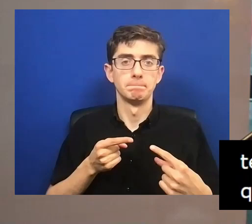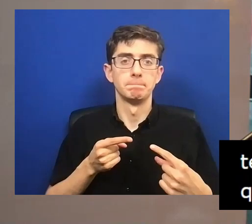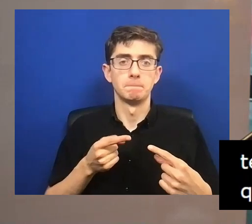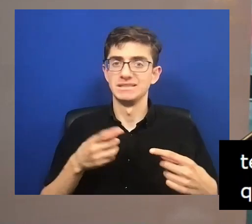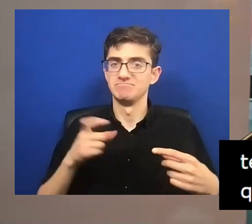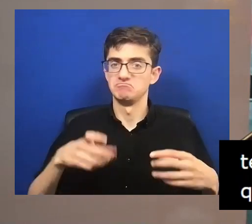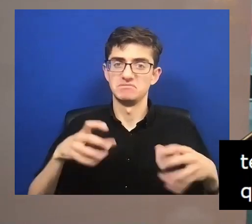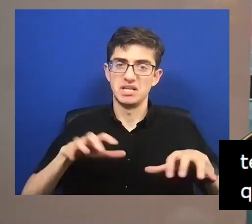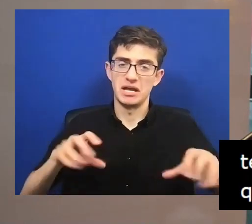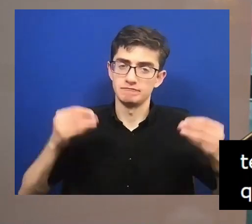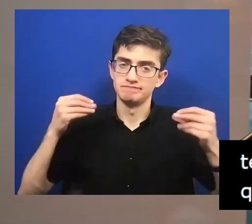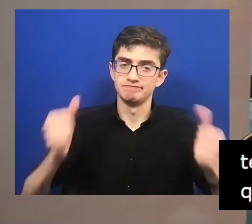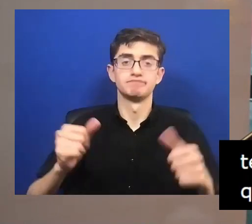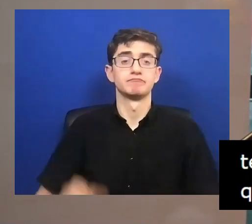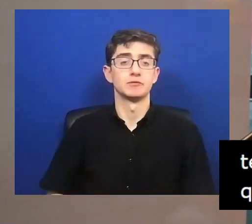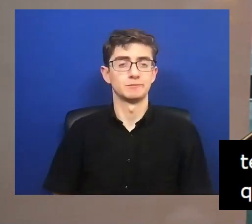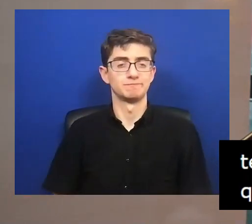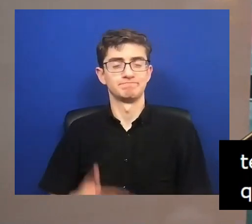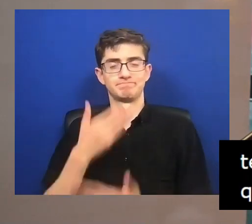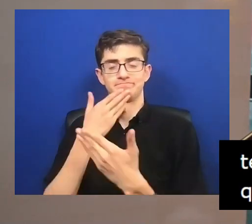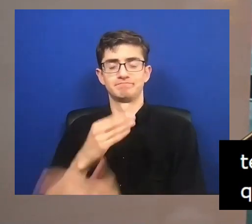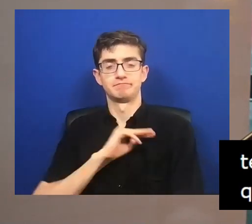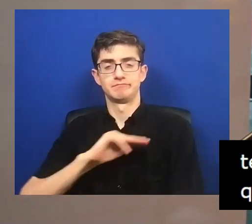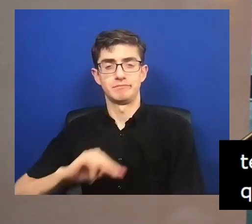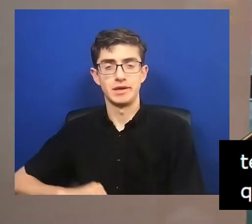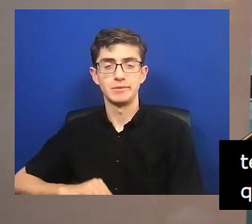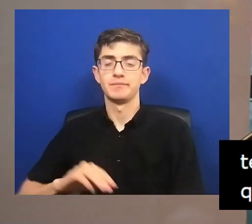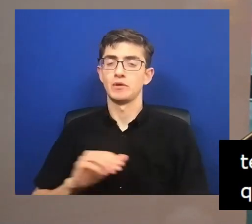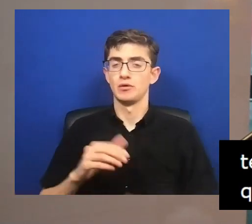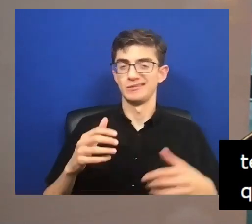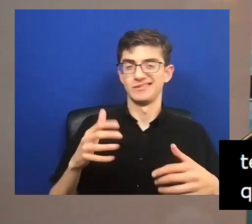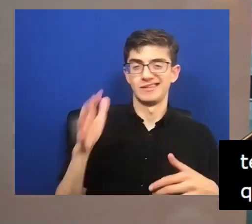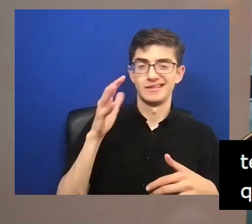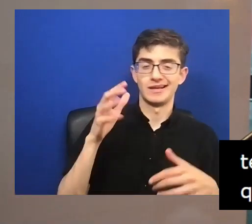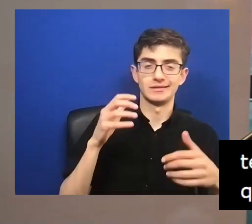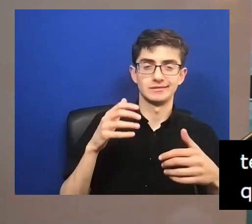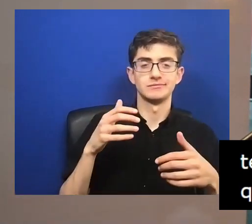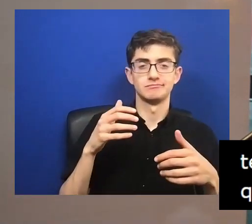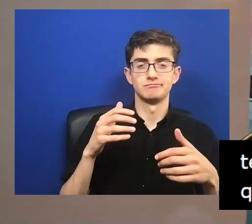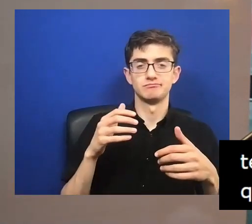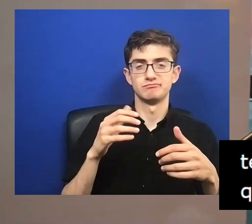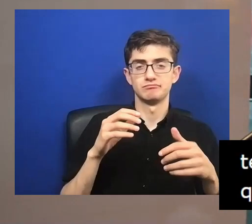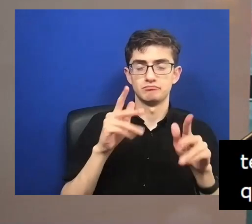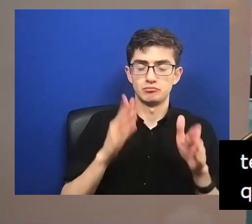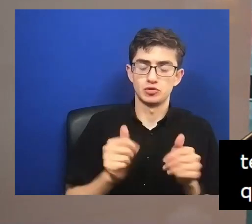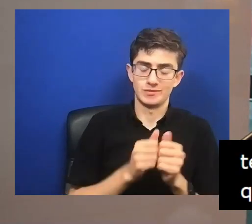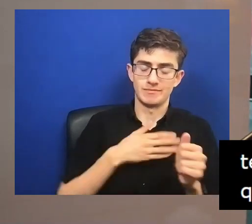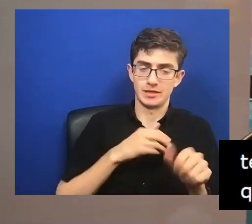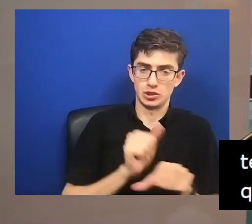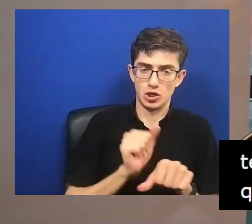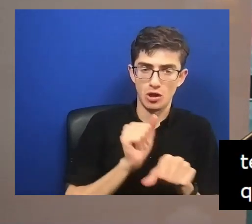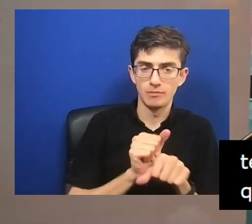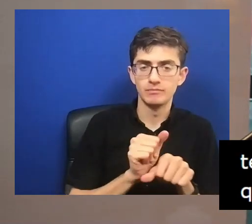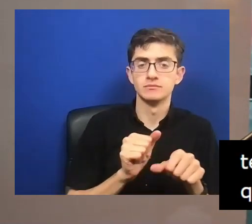Chief Technology Officer, Matthew Frazier, OTI took concrete steps to ensure that our fellow New Yorkers possessed affordable high-speed